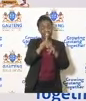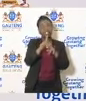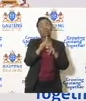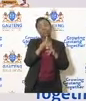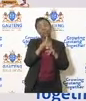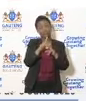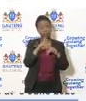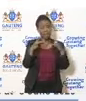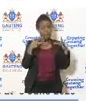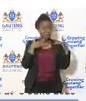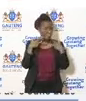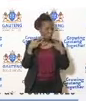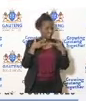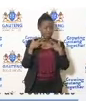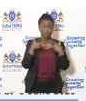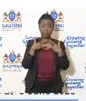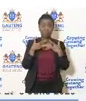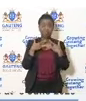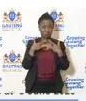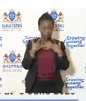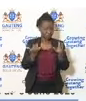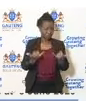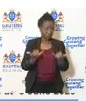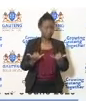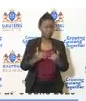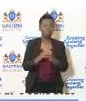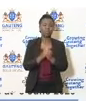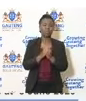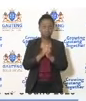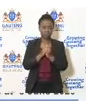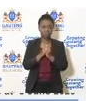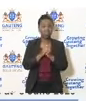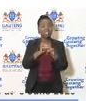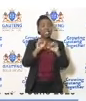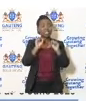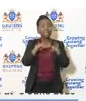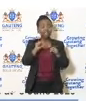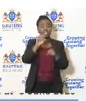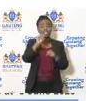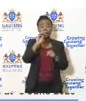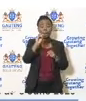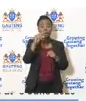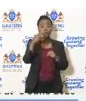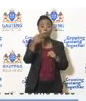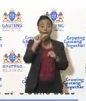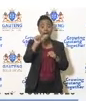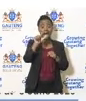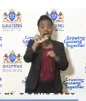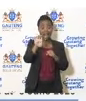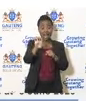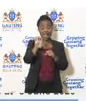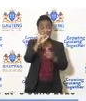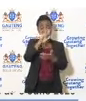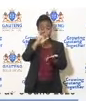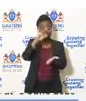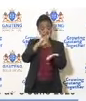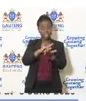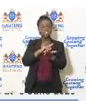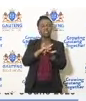Rand? You see principally, yes, in Mogale City we do have